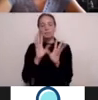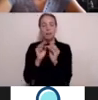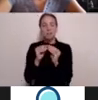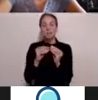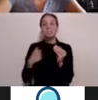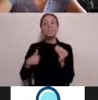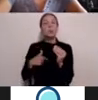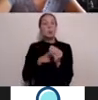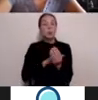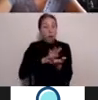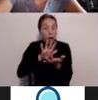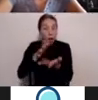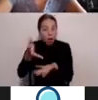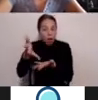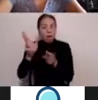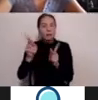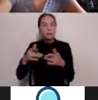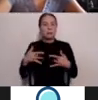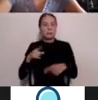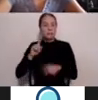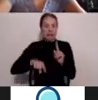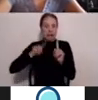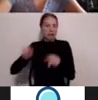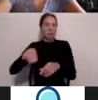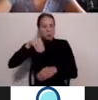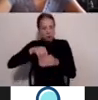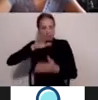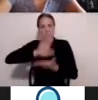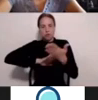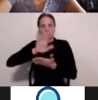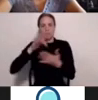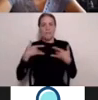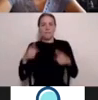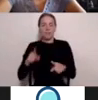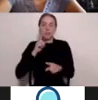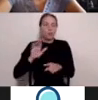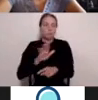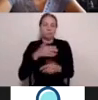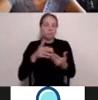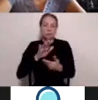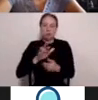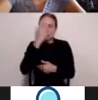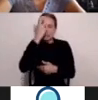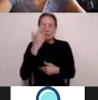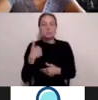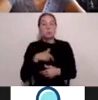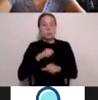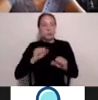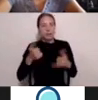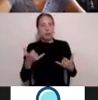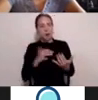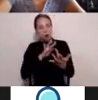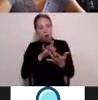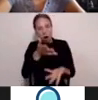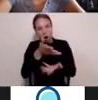typically can't come to our in-person events for a variety of reasons. So I think having that flexibility of providing information in